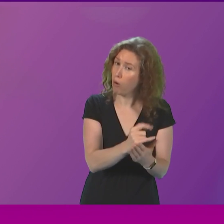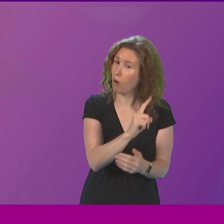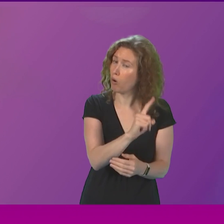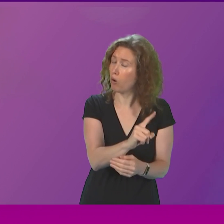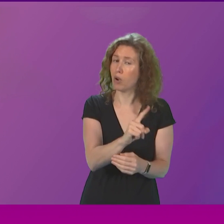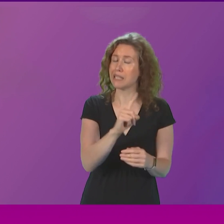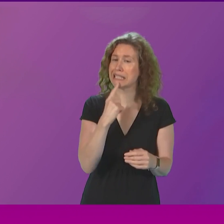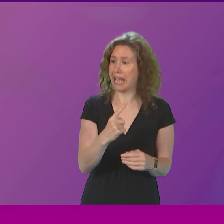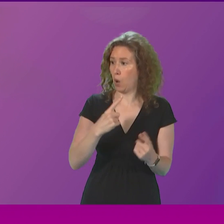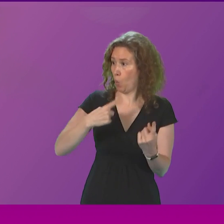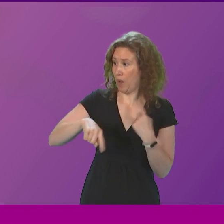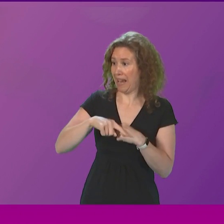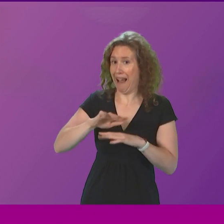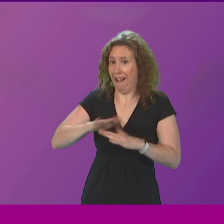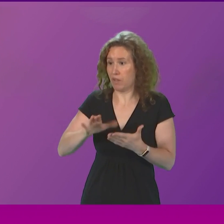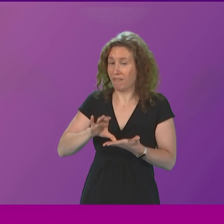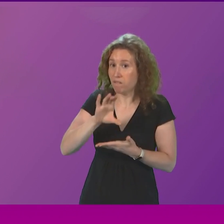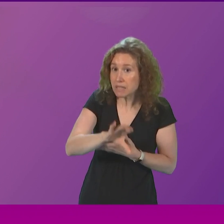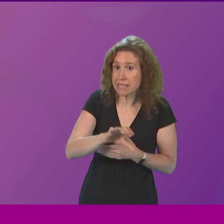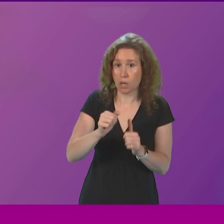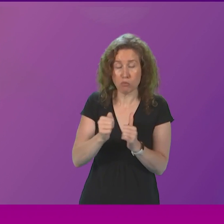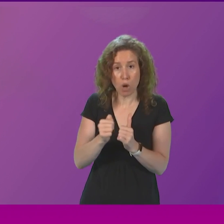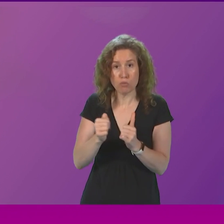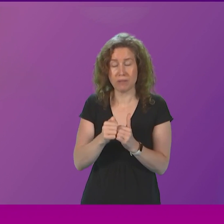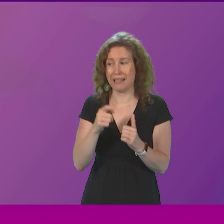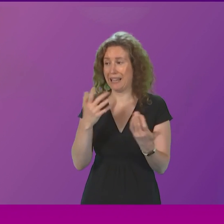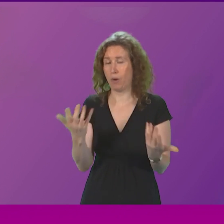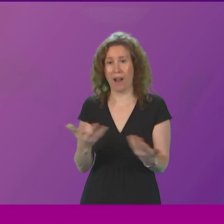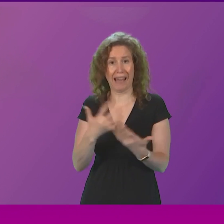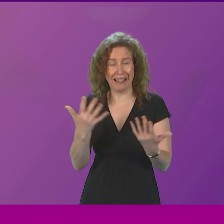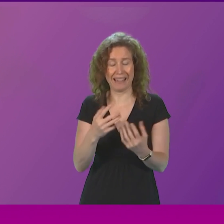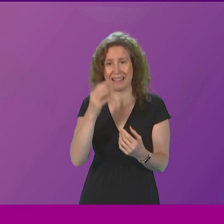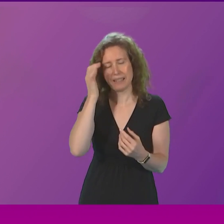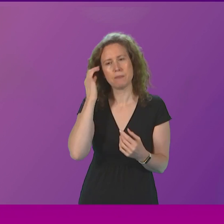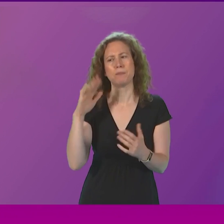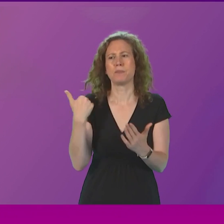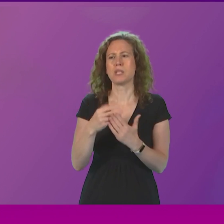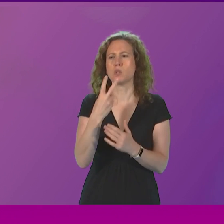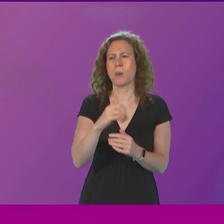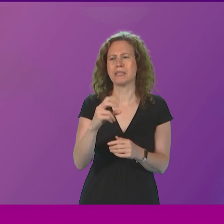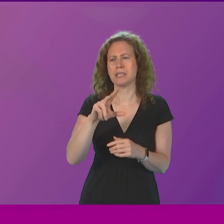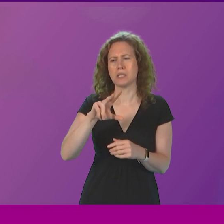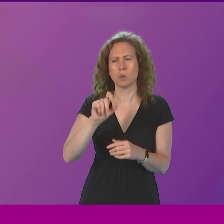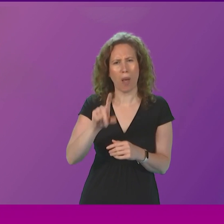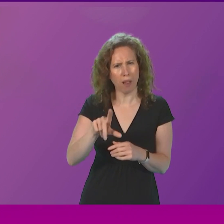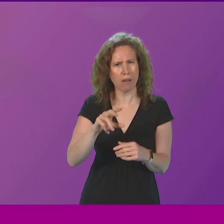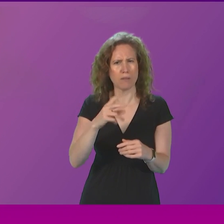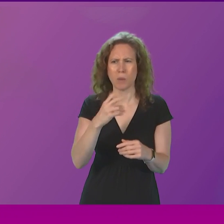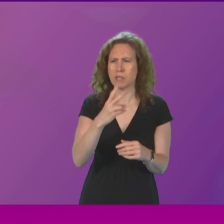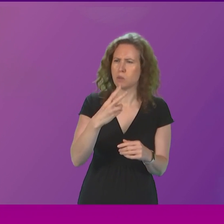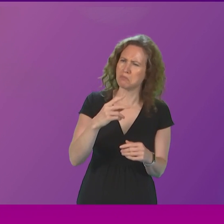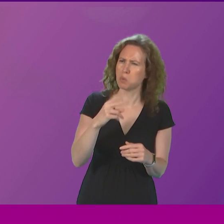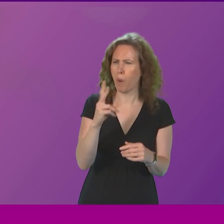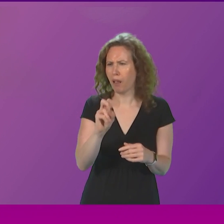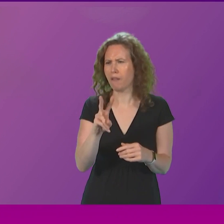it by saying that we haven't appropriately funded those sectors. If I look at since 2012-2013, over the course of the